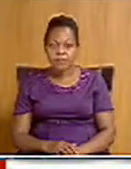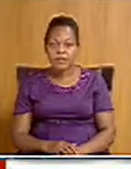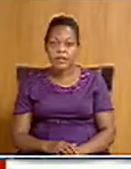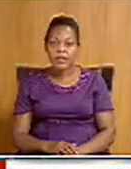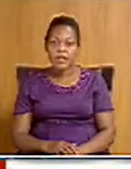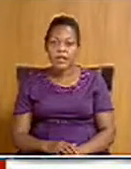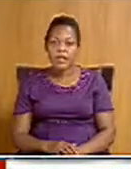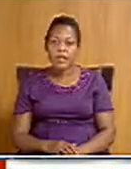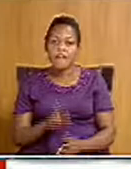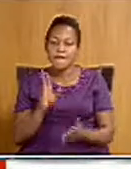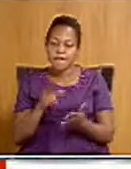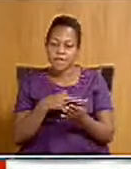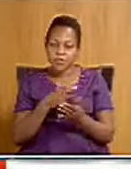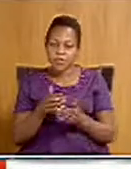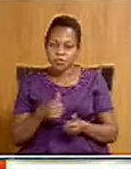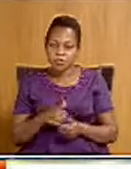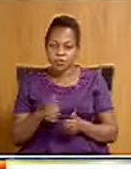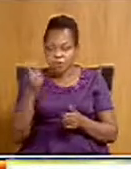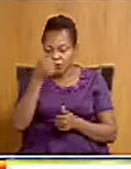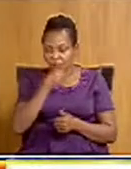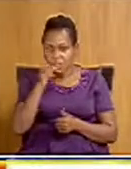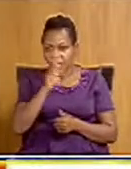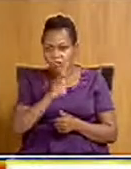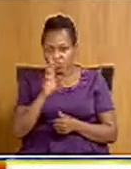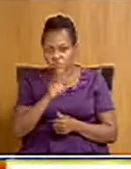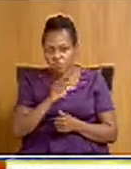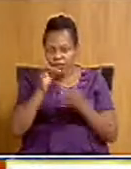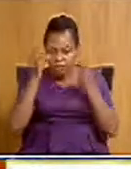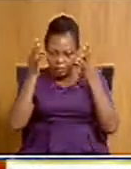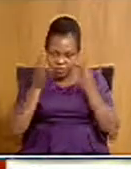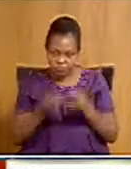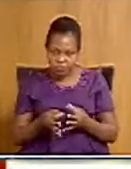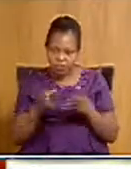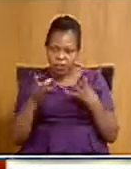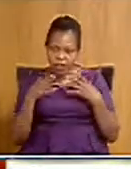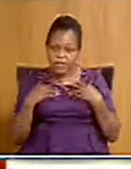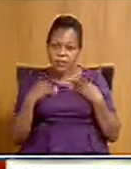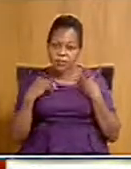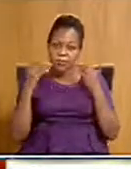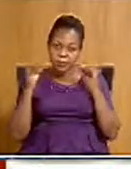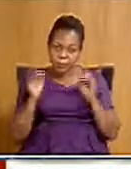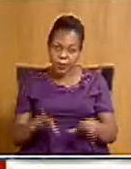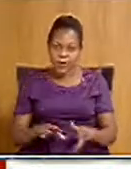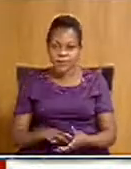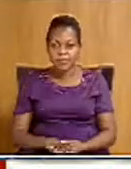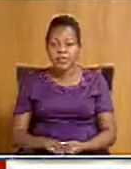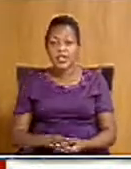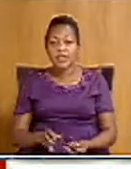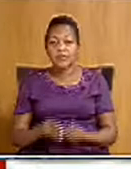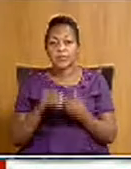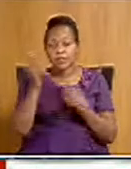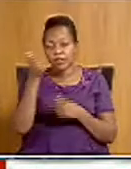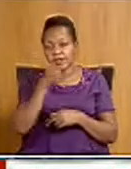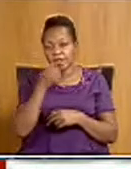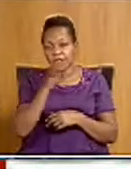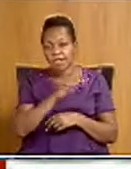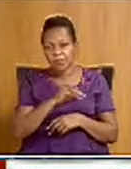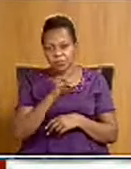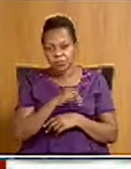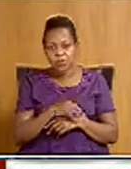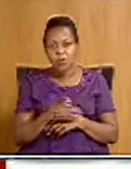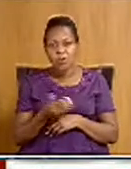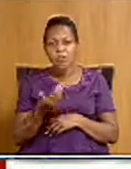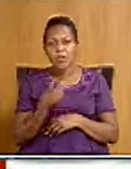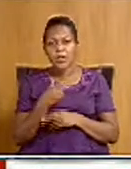Bypassing the African Union is not acceptable when it comes to dangerous strategic African issues. We have